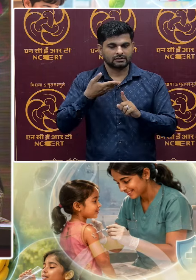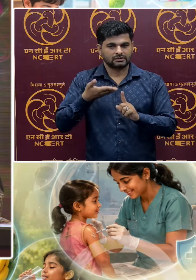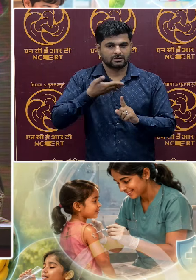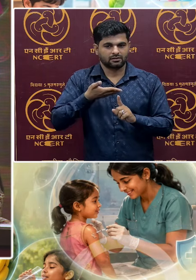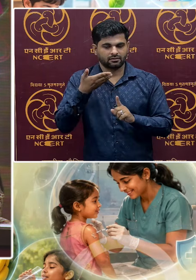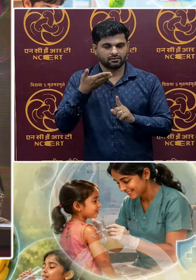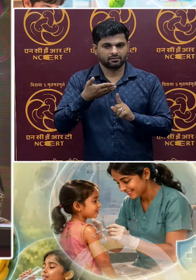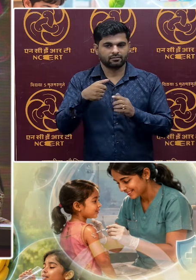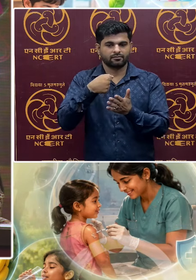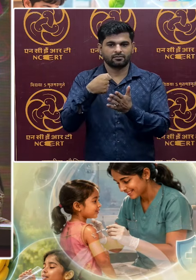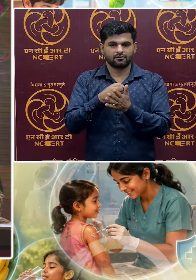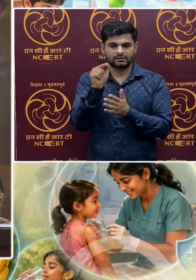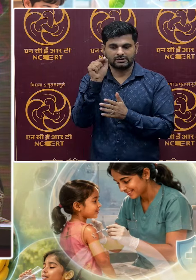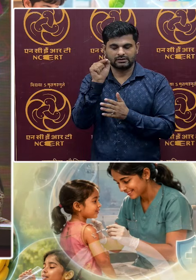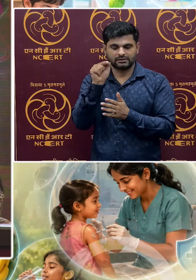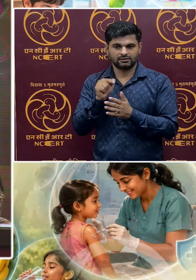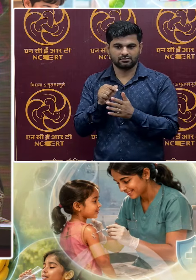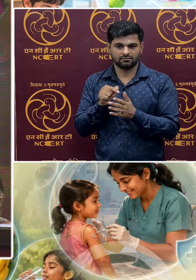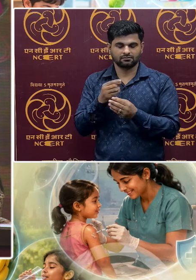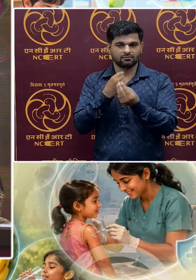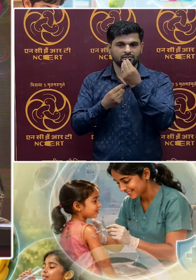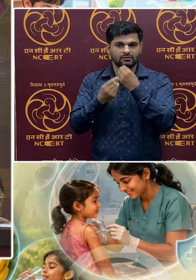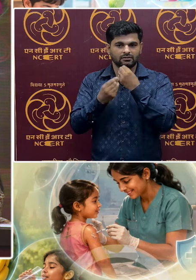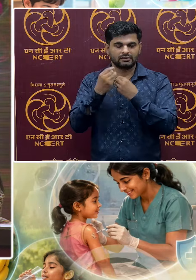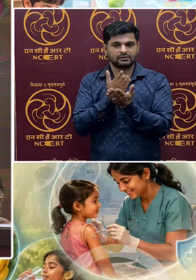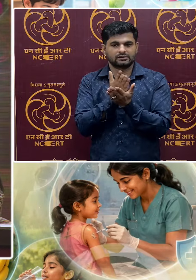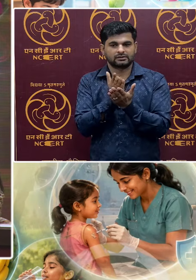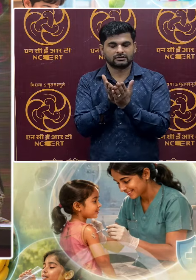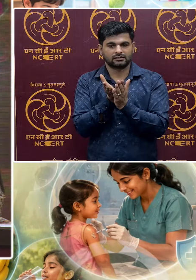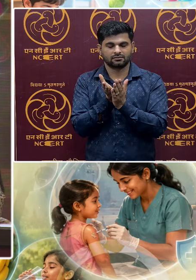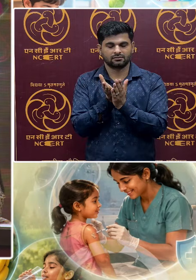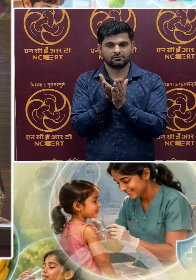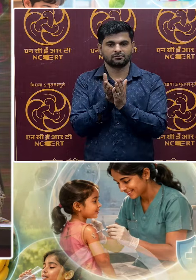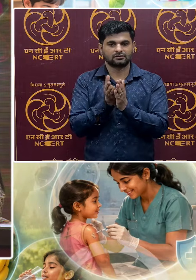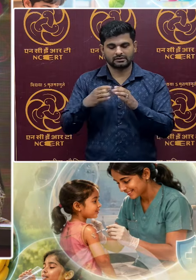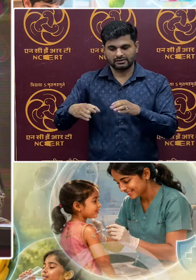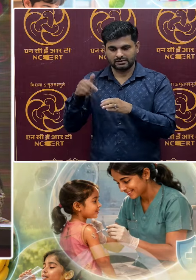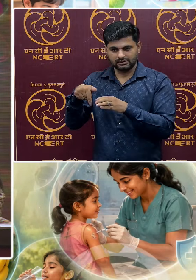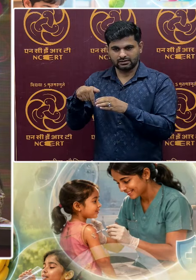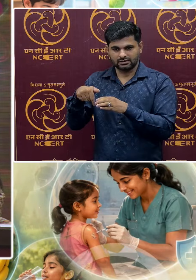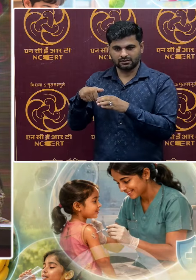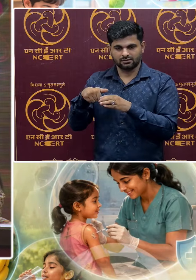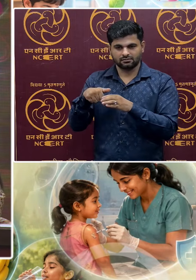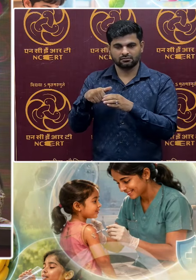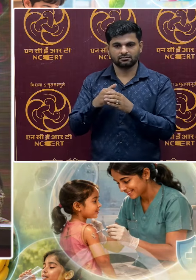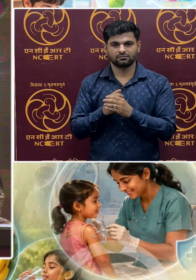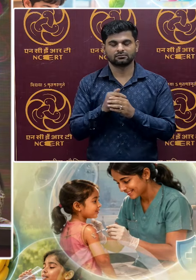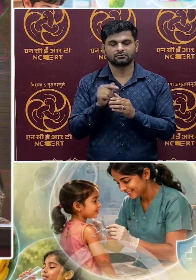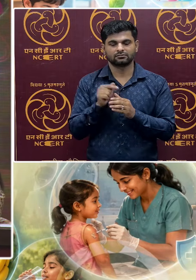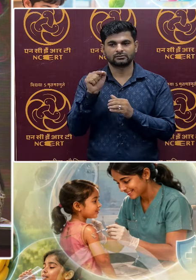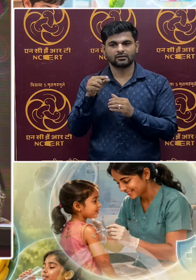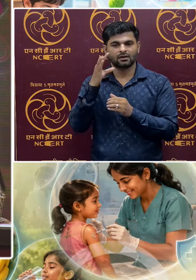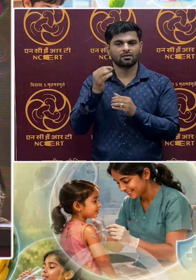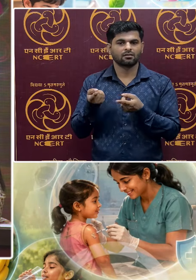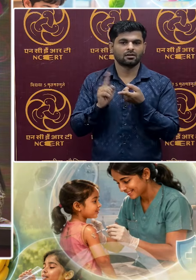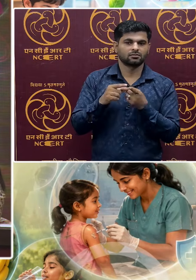about basic civic sense, that you have eaten this and you have to throw this into the dustbin and not just litter it That's around? so important. So yes. how